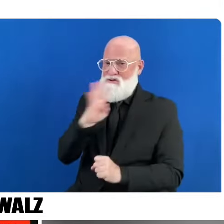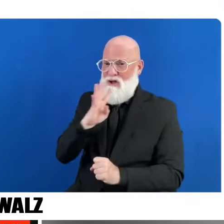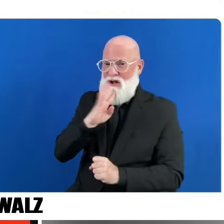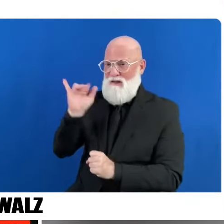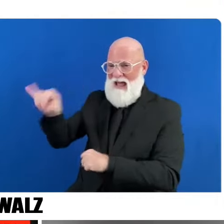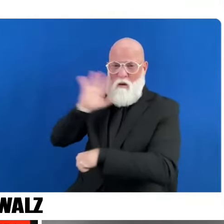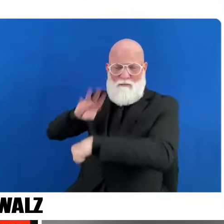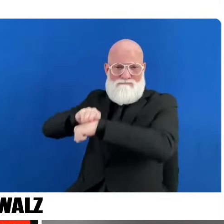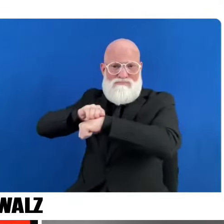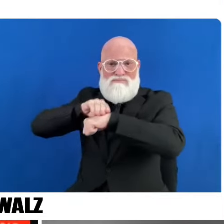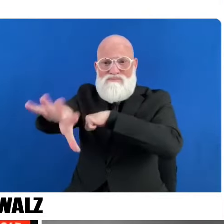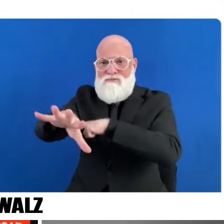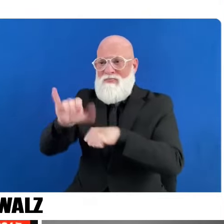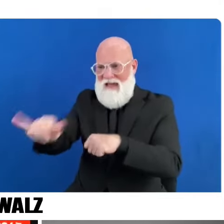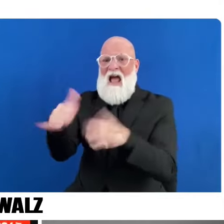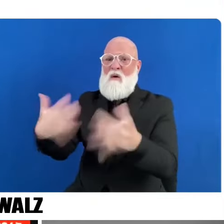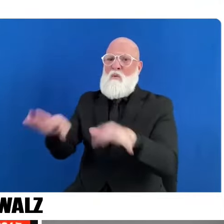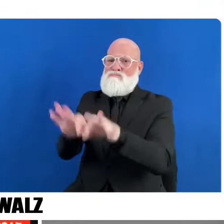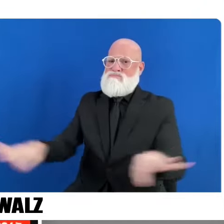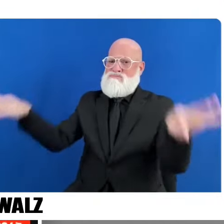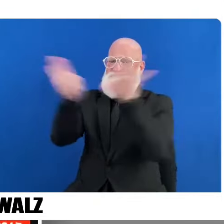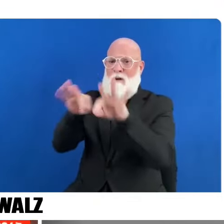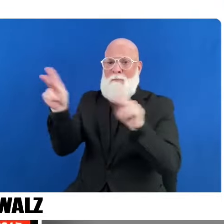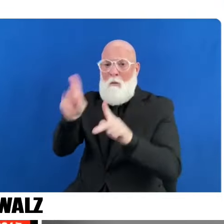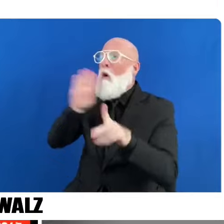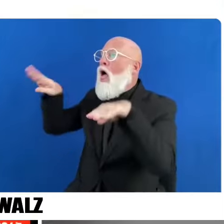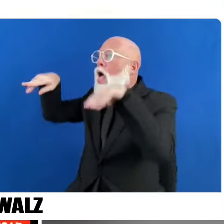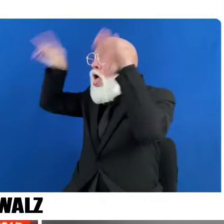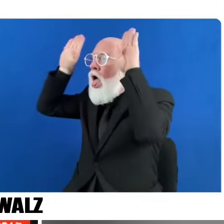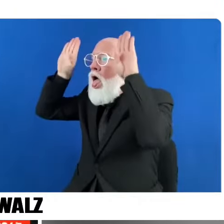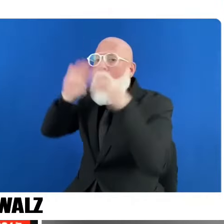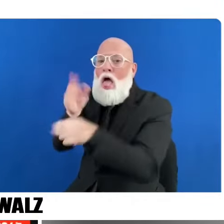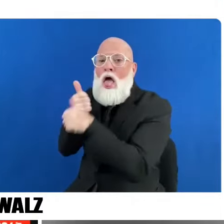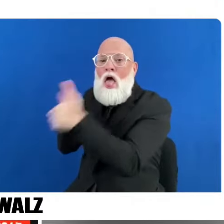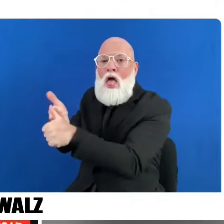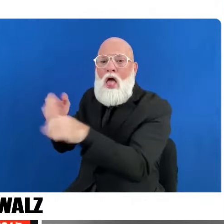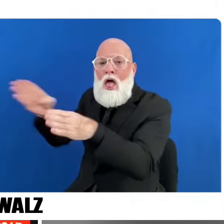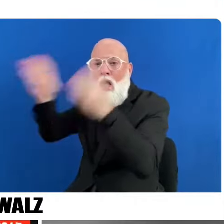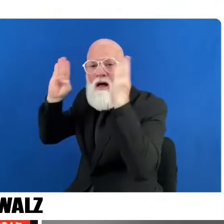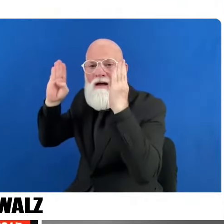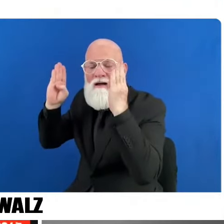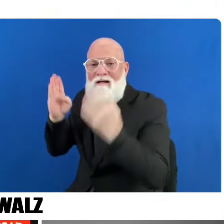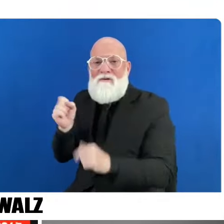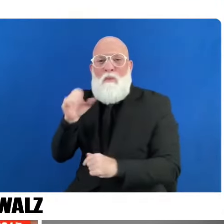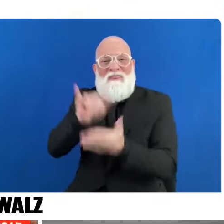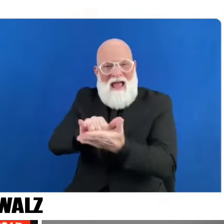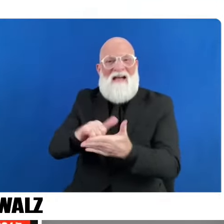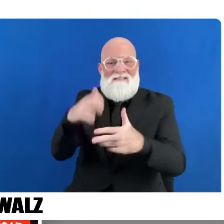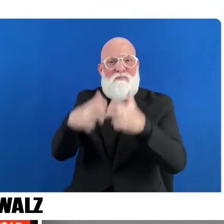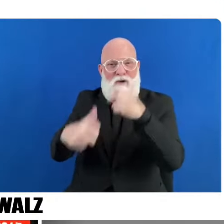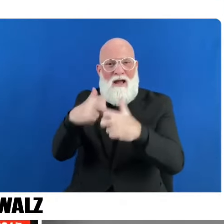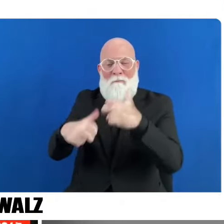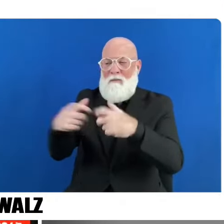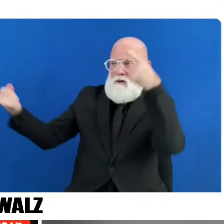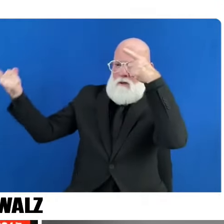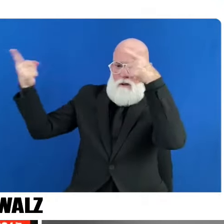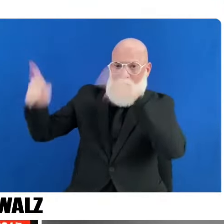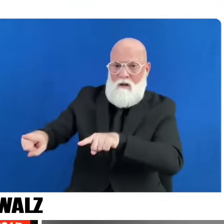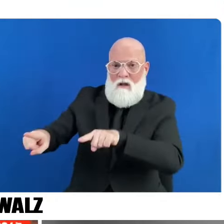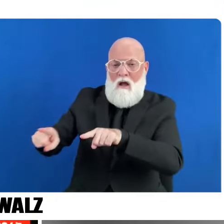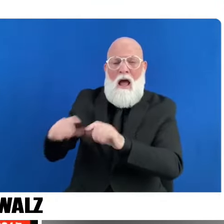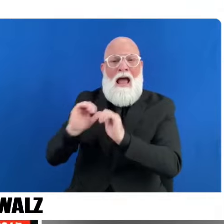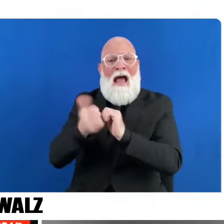matter. People hear that. So I think this issue of settling our differences at the ballot box, shaking hands when